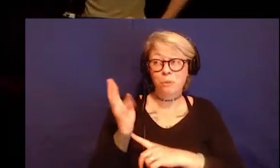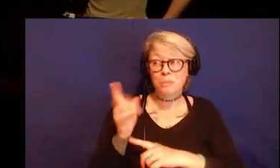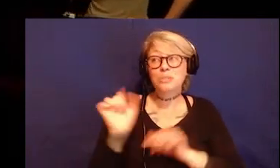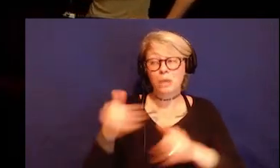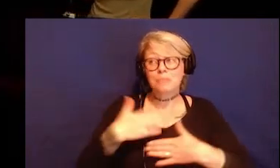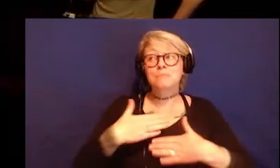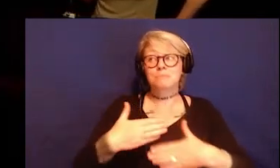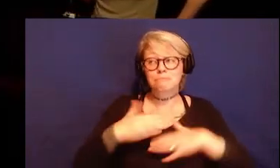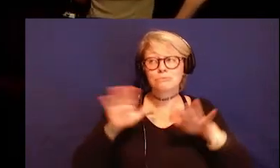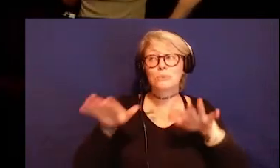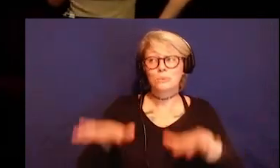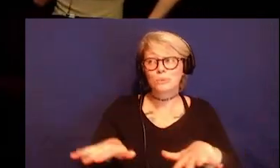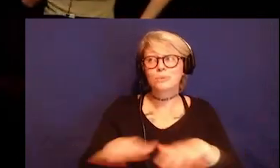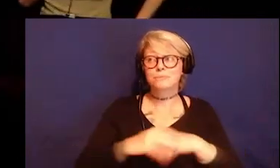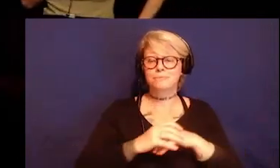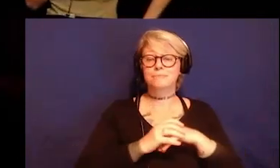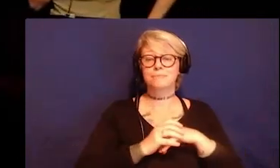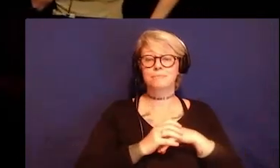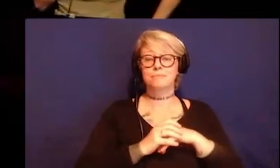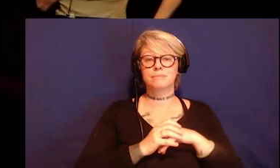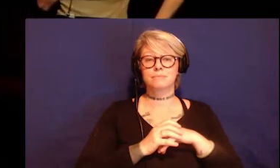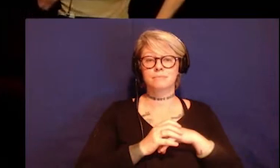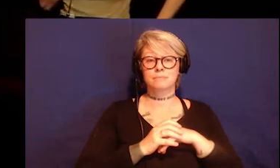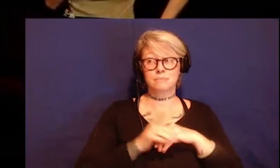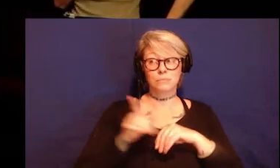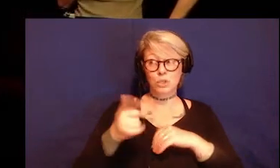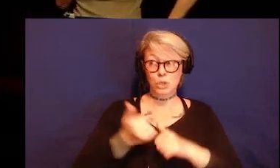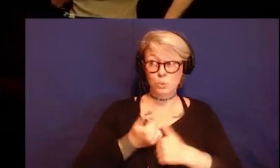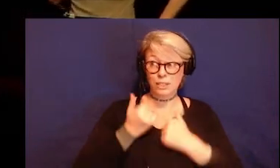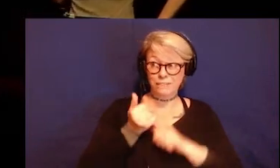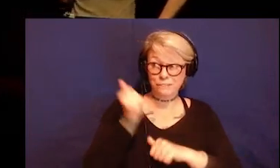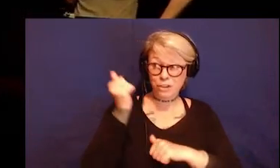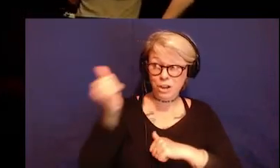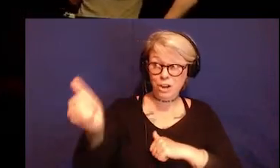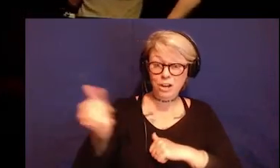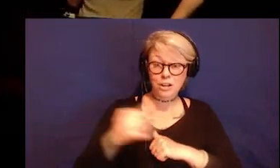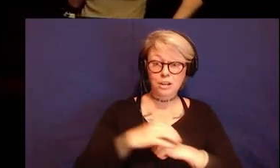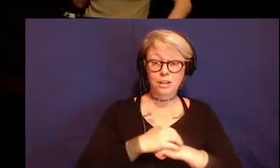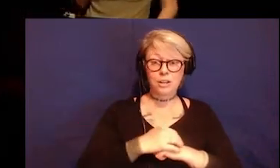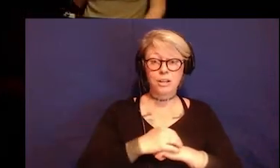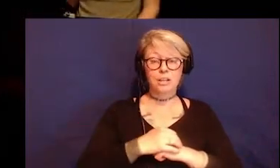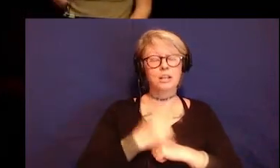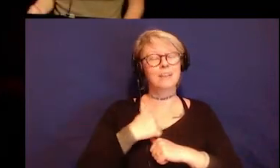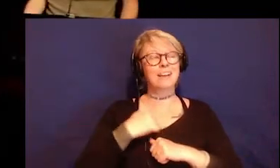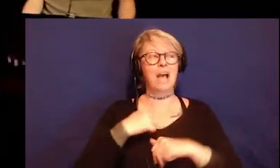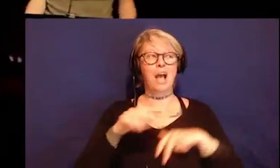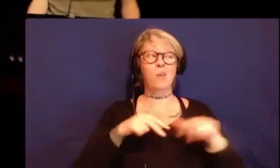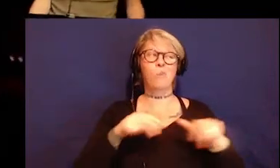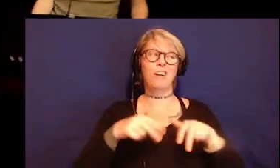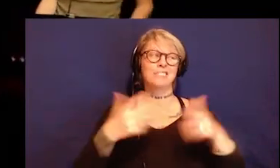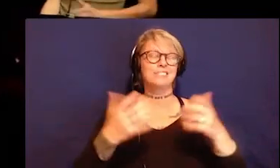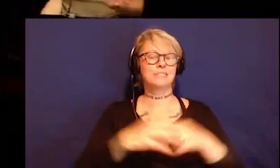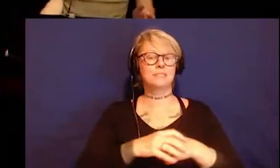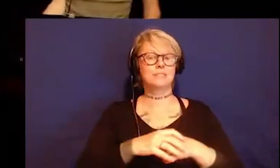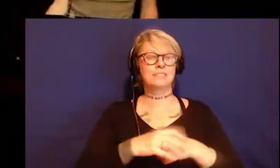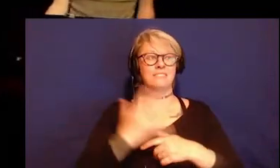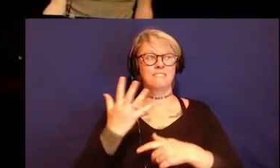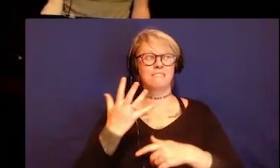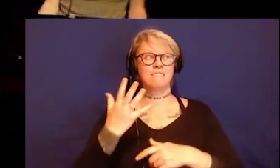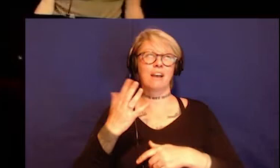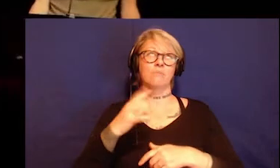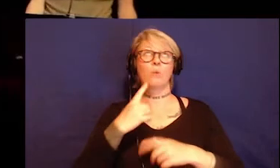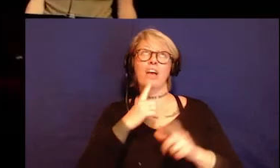catch your breath. Do you live far? I walked 5 blocks,